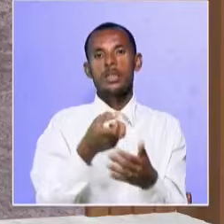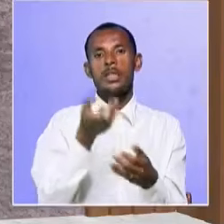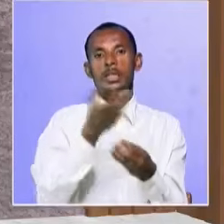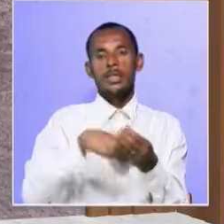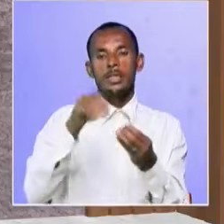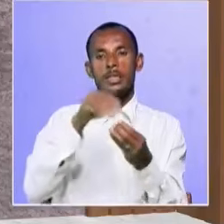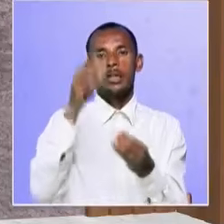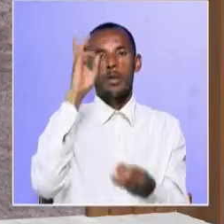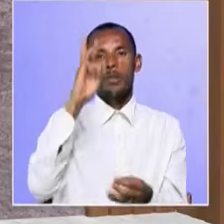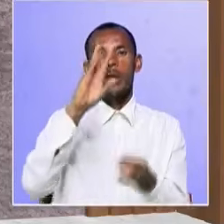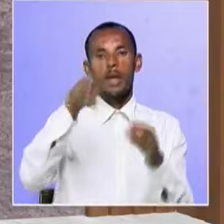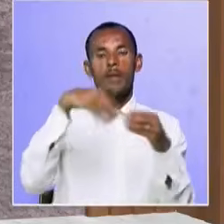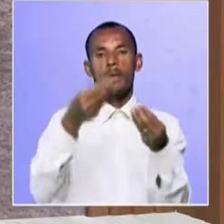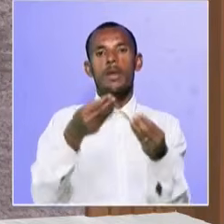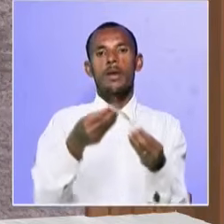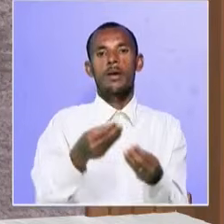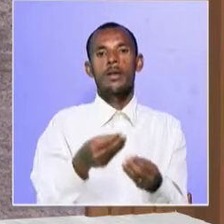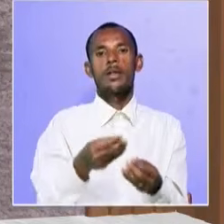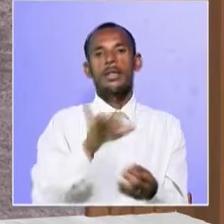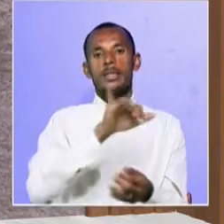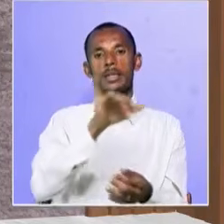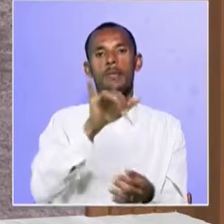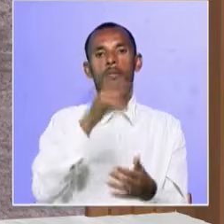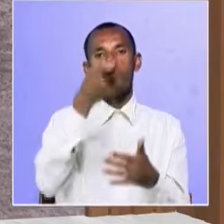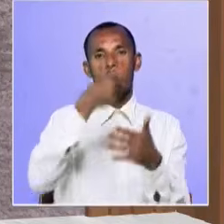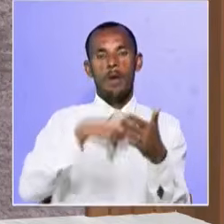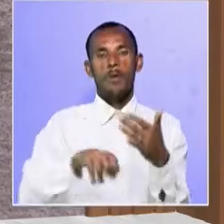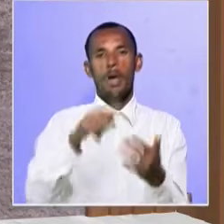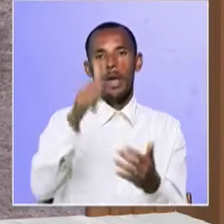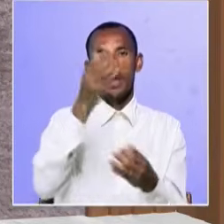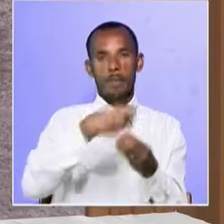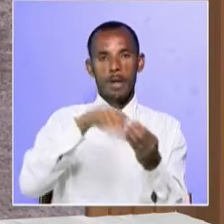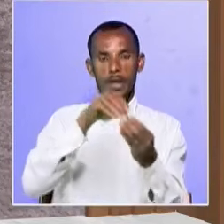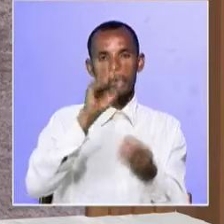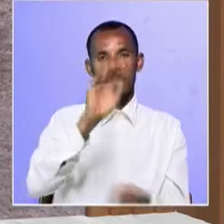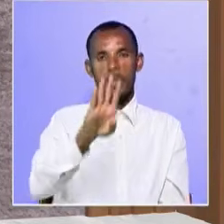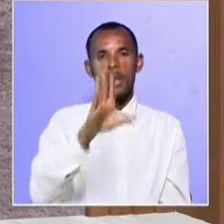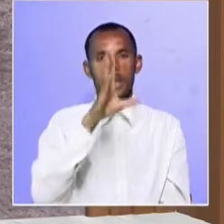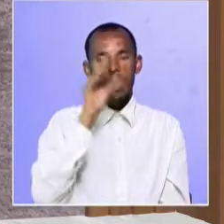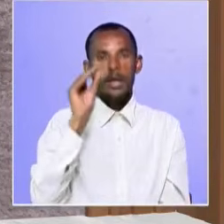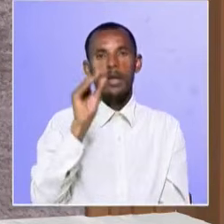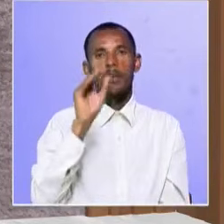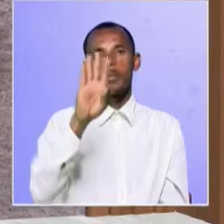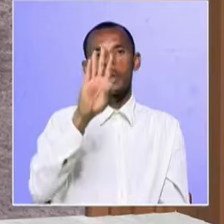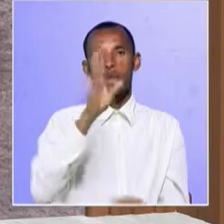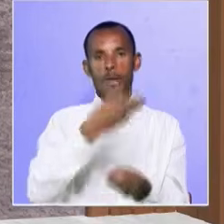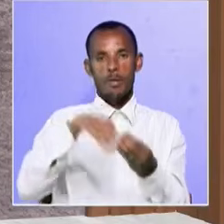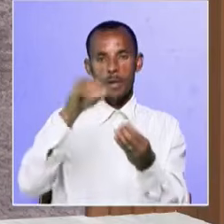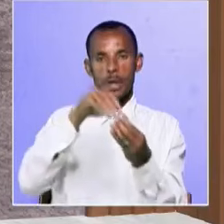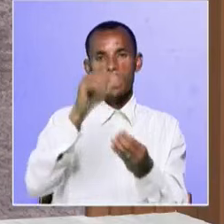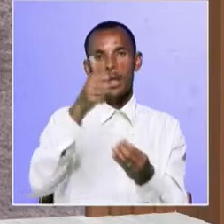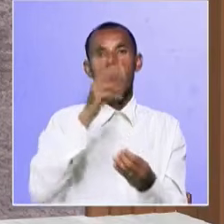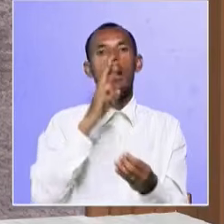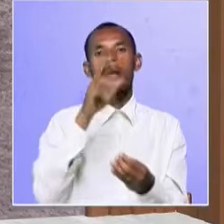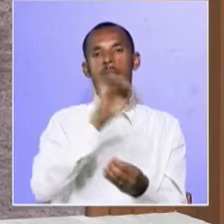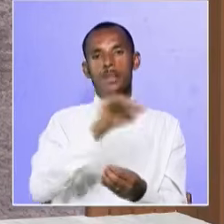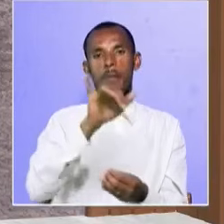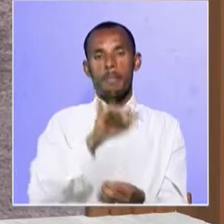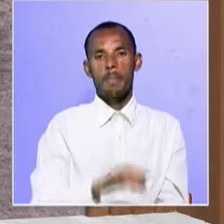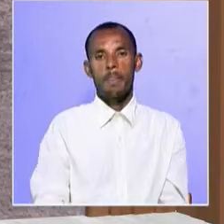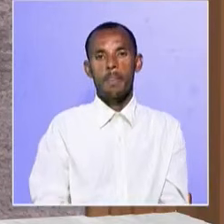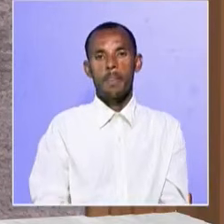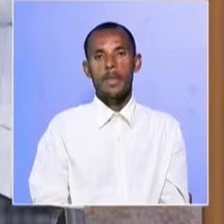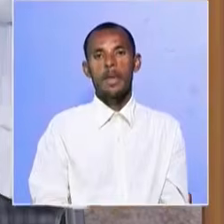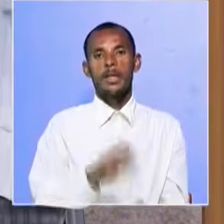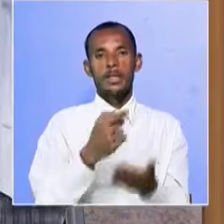sum will give us the same value, okay? A plus B and B plus A are the same, okay?